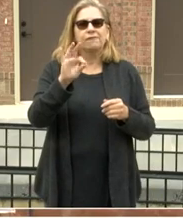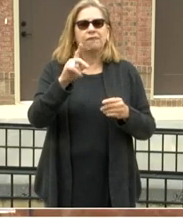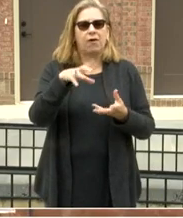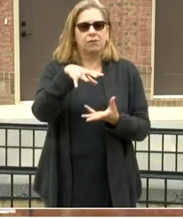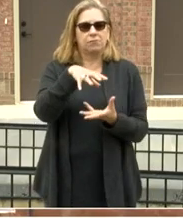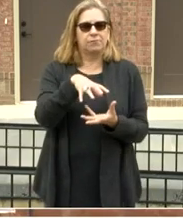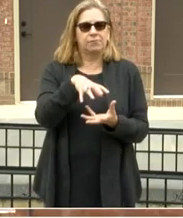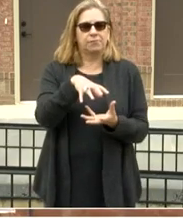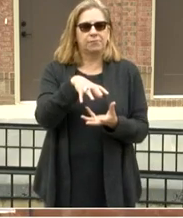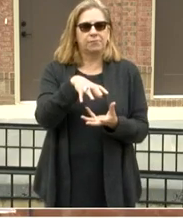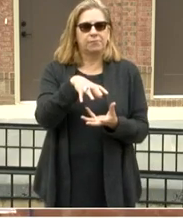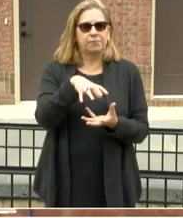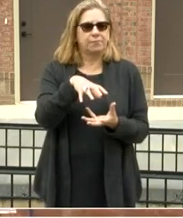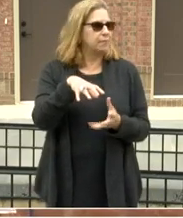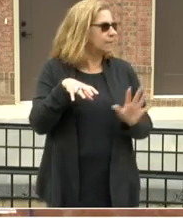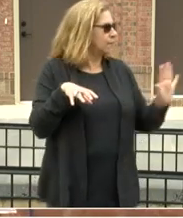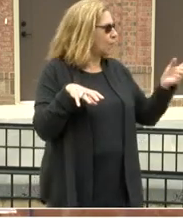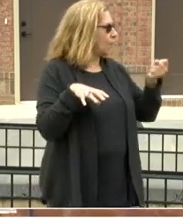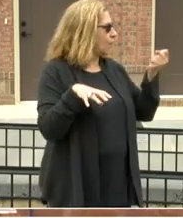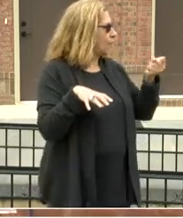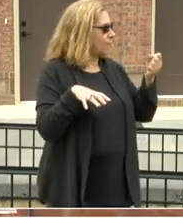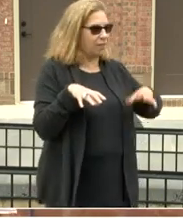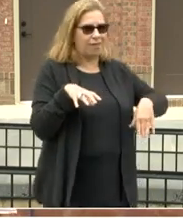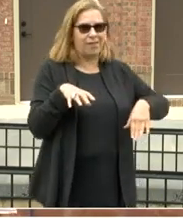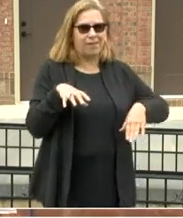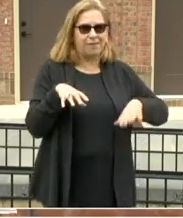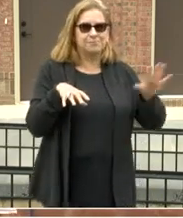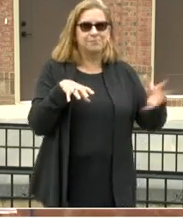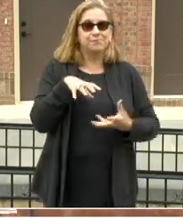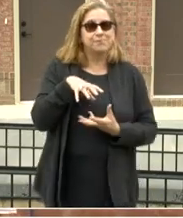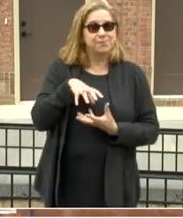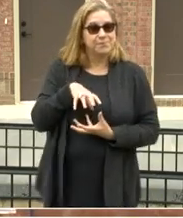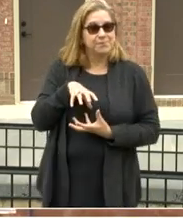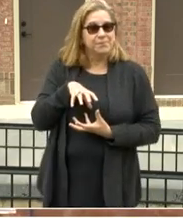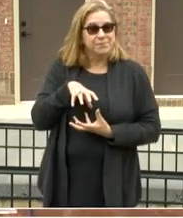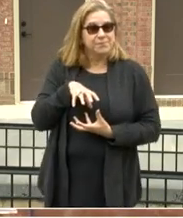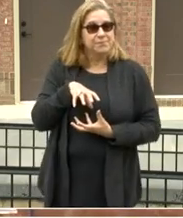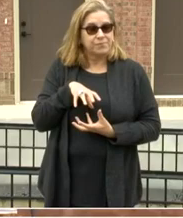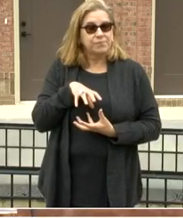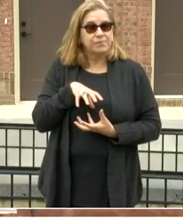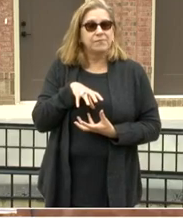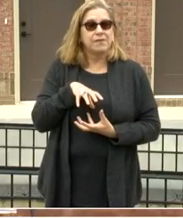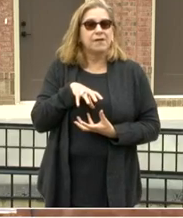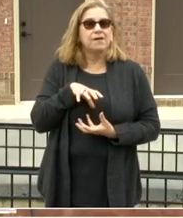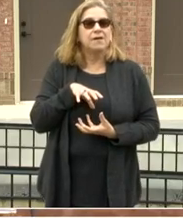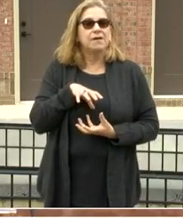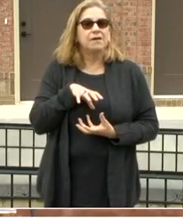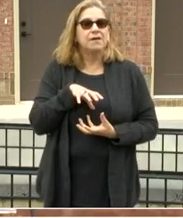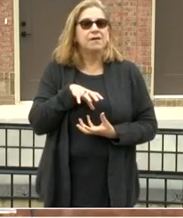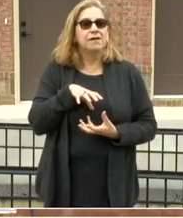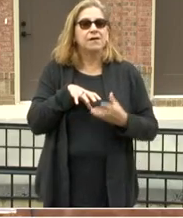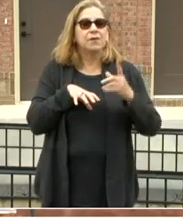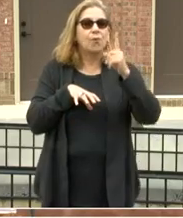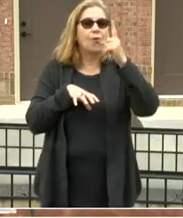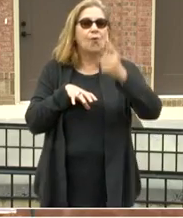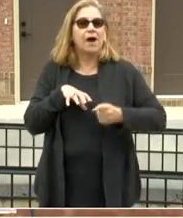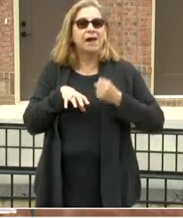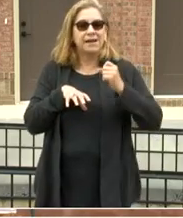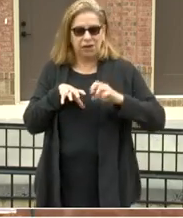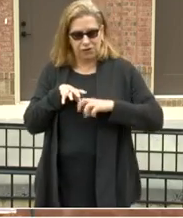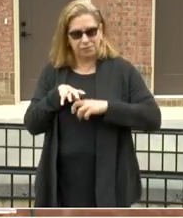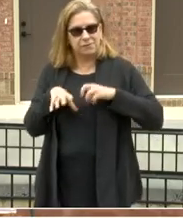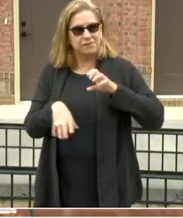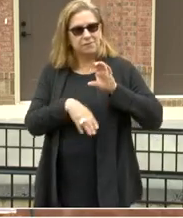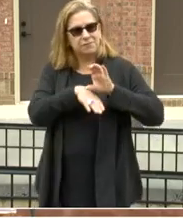one. She's actually putting, just in 1 year alone, $500 million into the Housing Production Trust Fund, right?